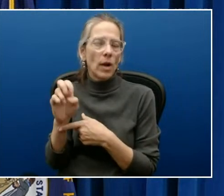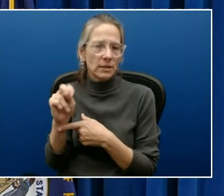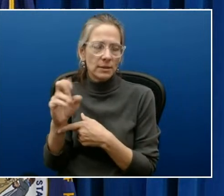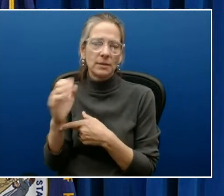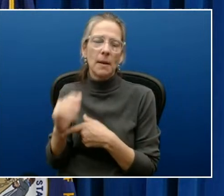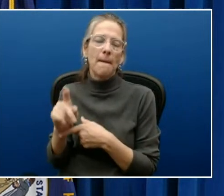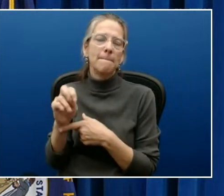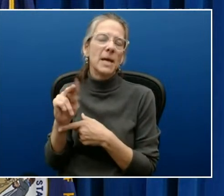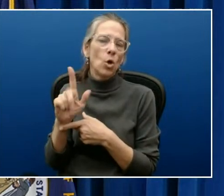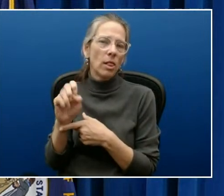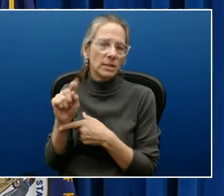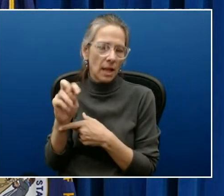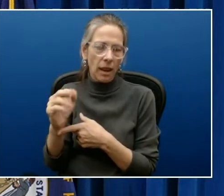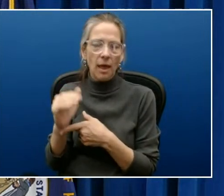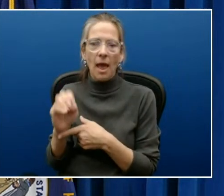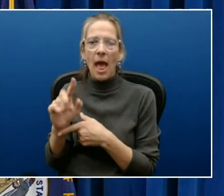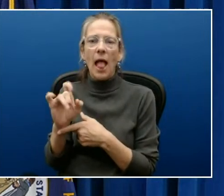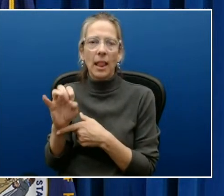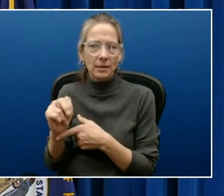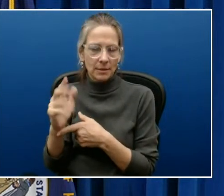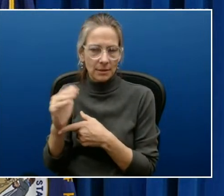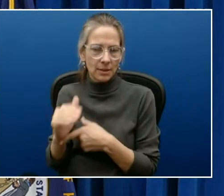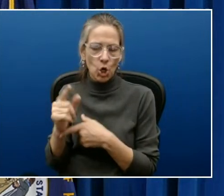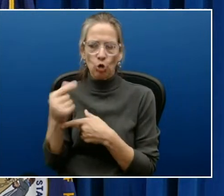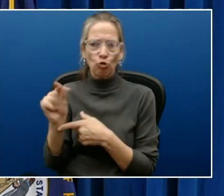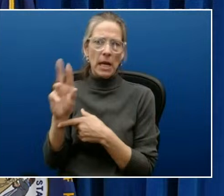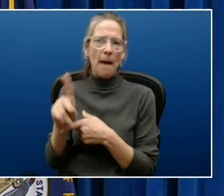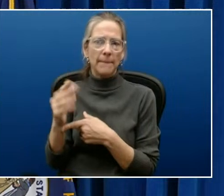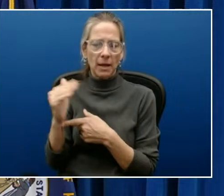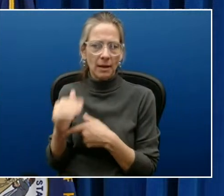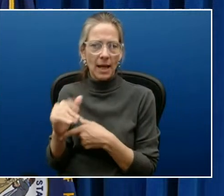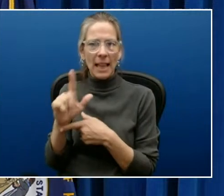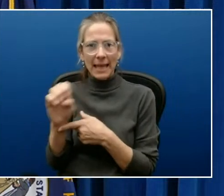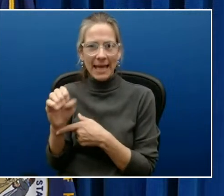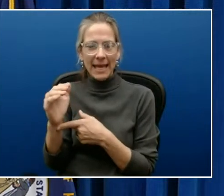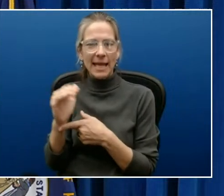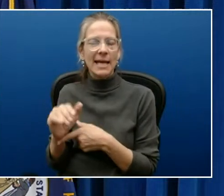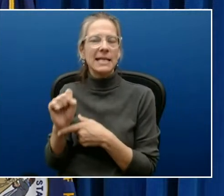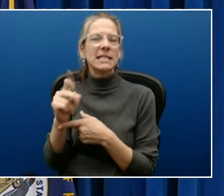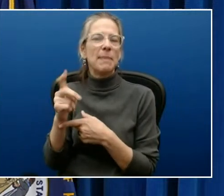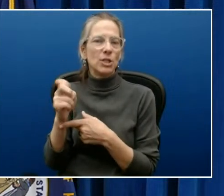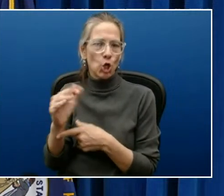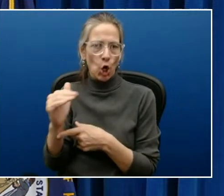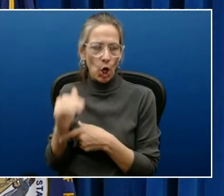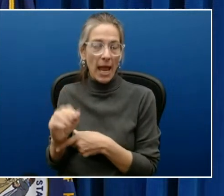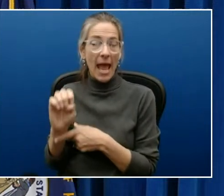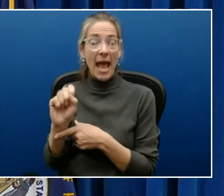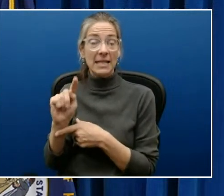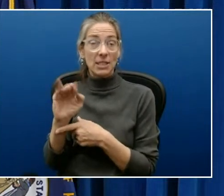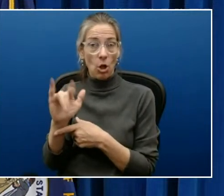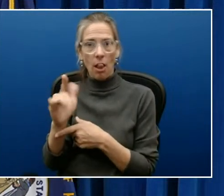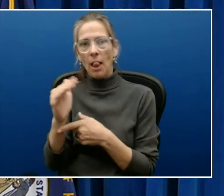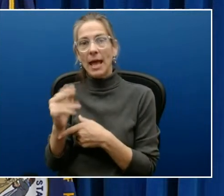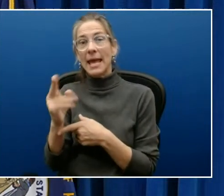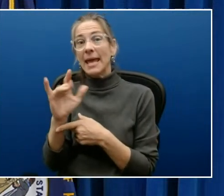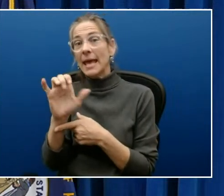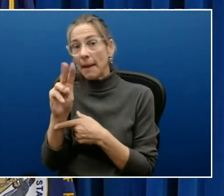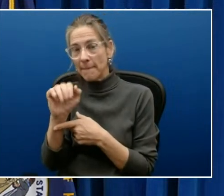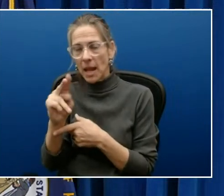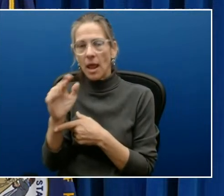Pendleton, Elliott, Greenup, Lee, Spencer, Estill, Hickman,